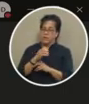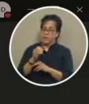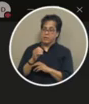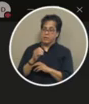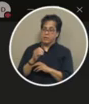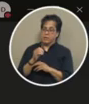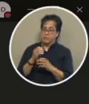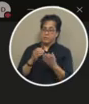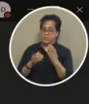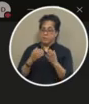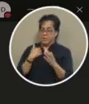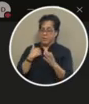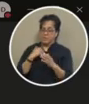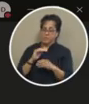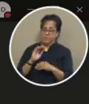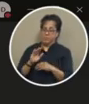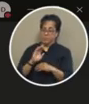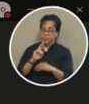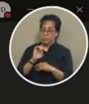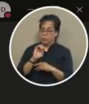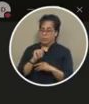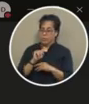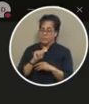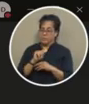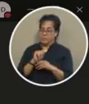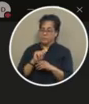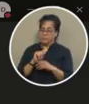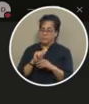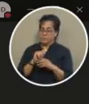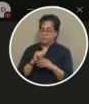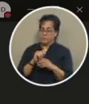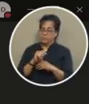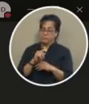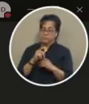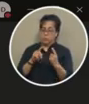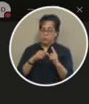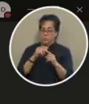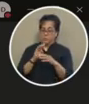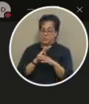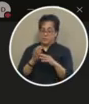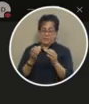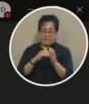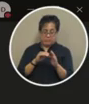to have their rents spread out over once businesses reopen again.